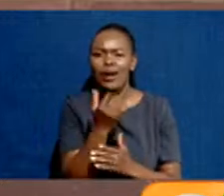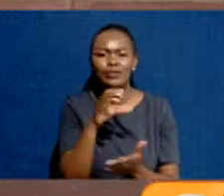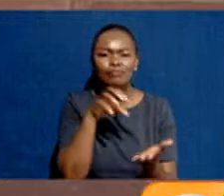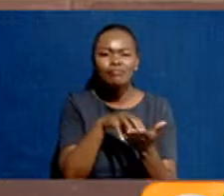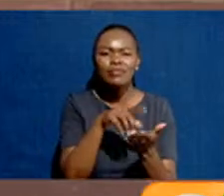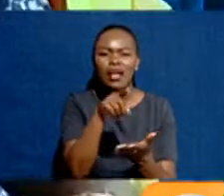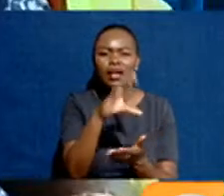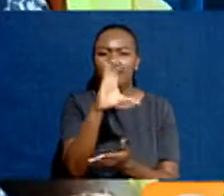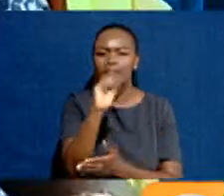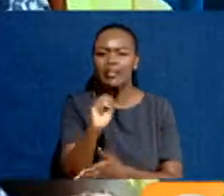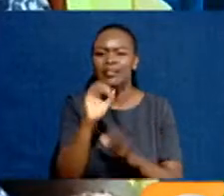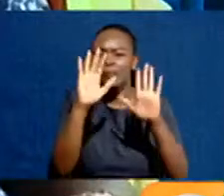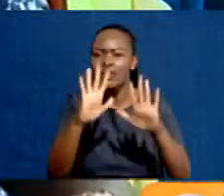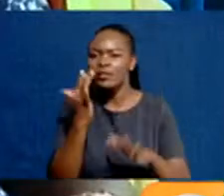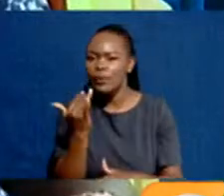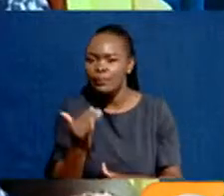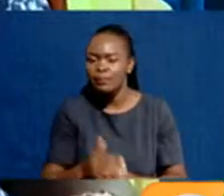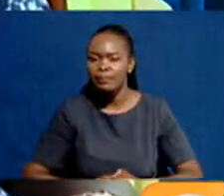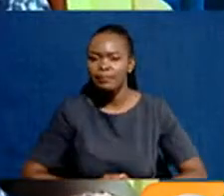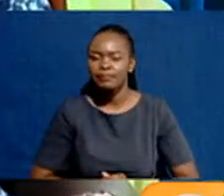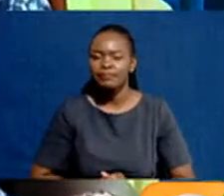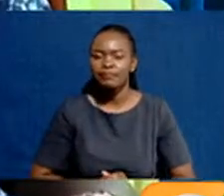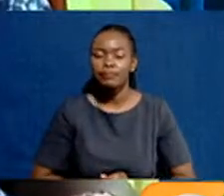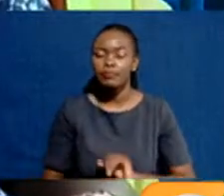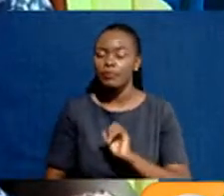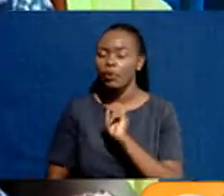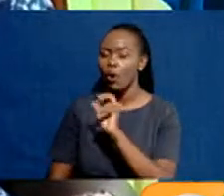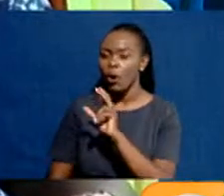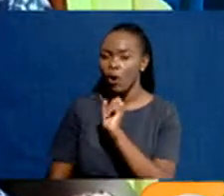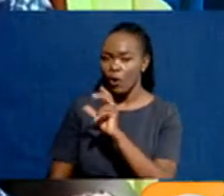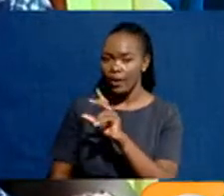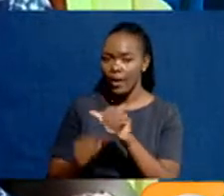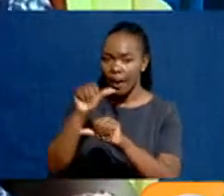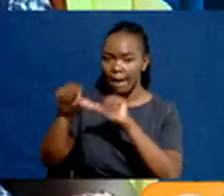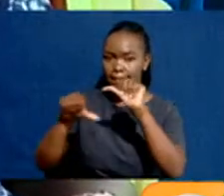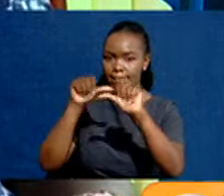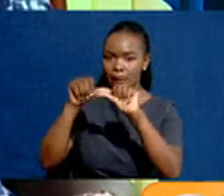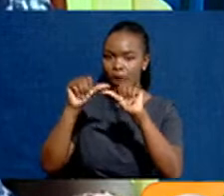example? Well, to start with, in matters teachers,